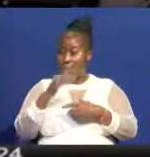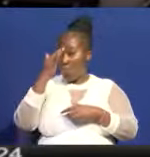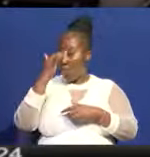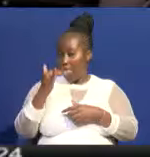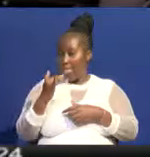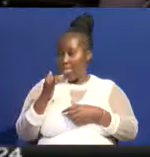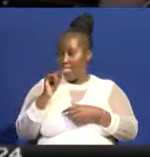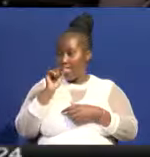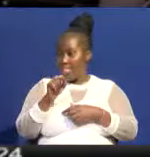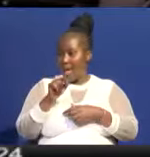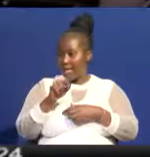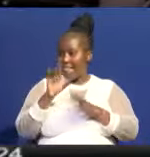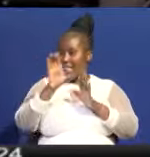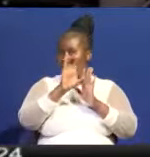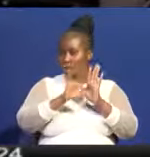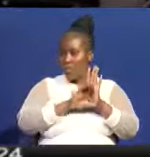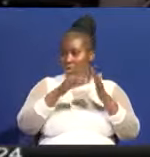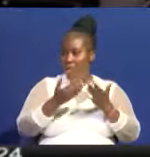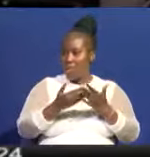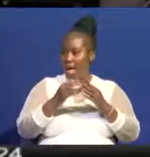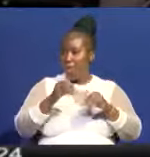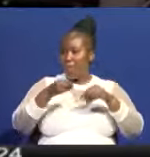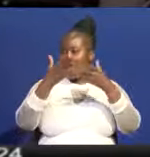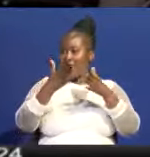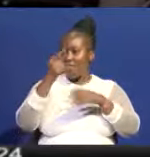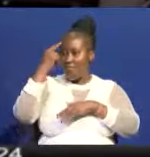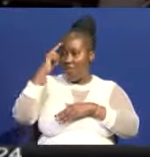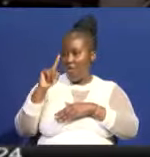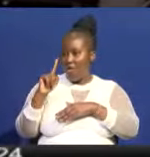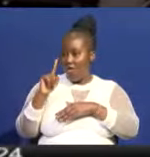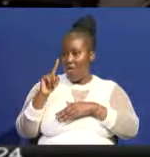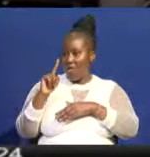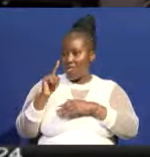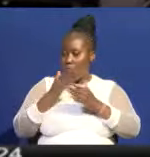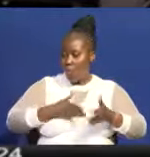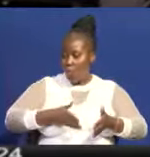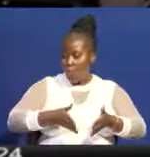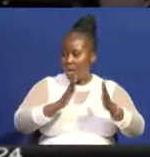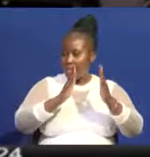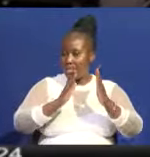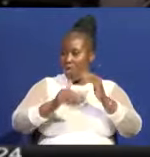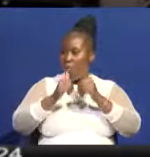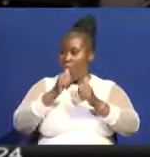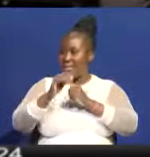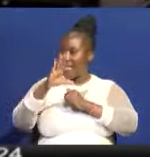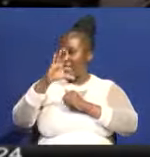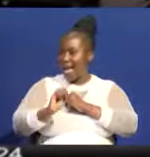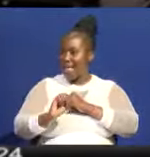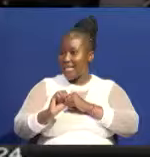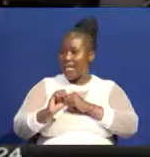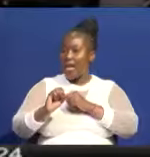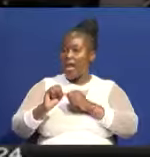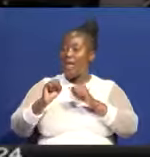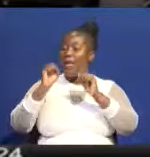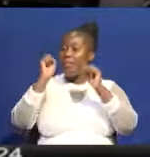Because the Constitution provides for avenues through which a CS can vacate